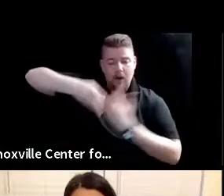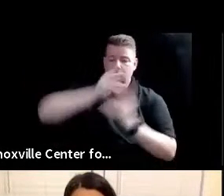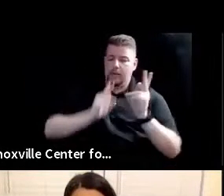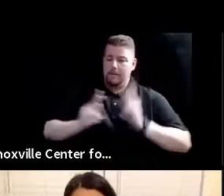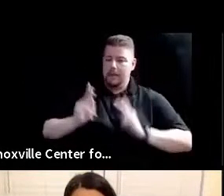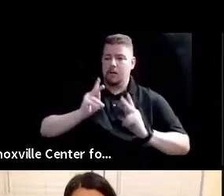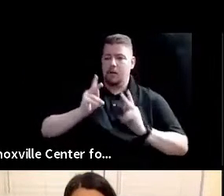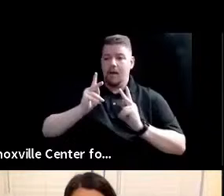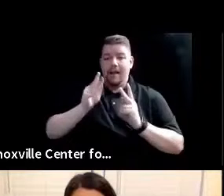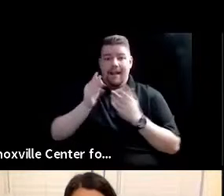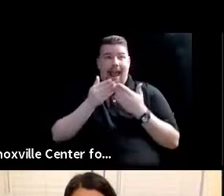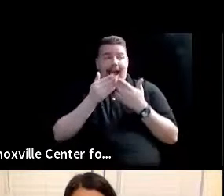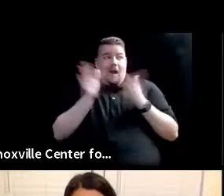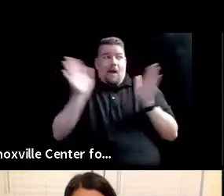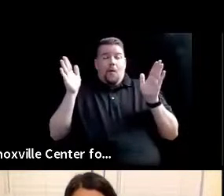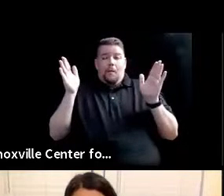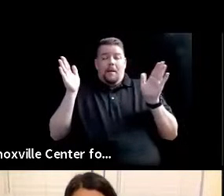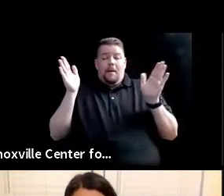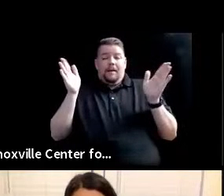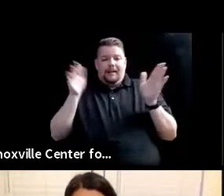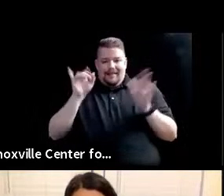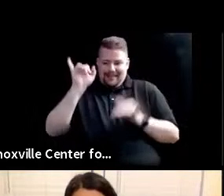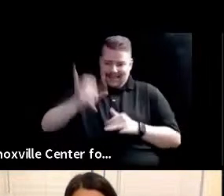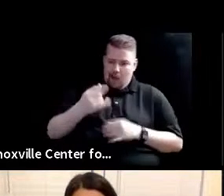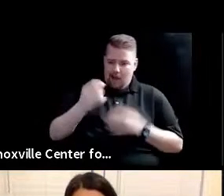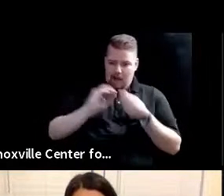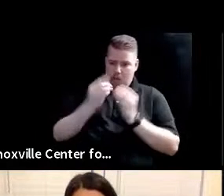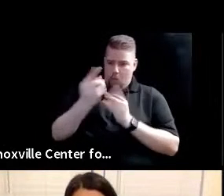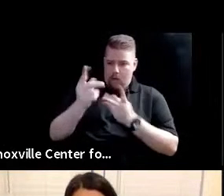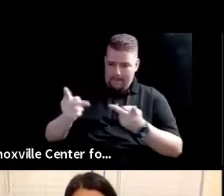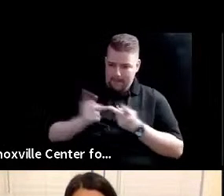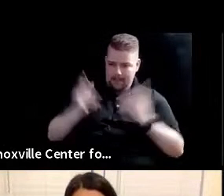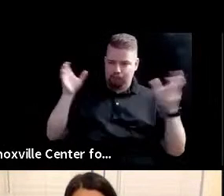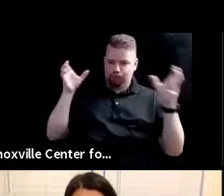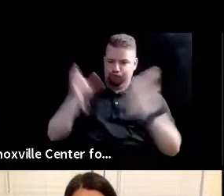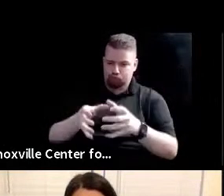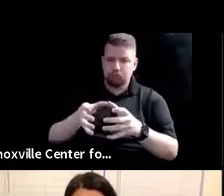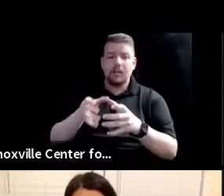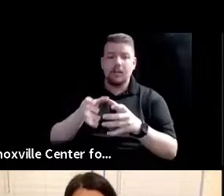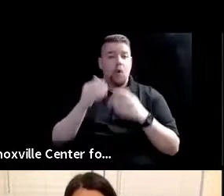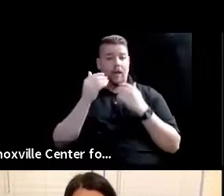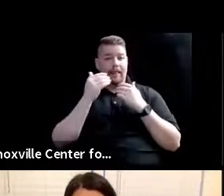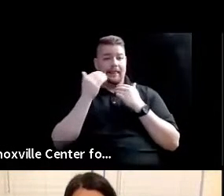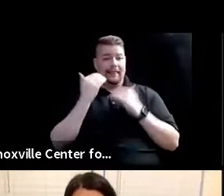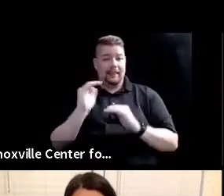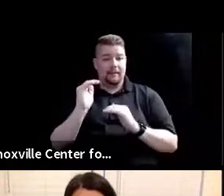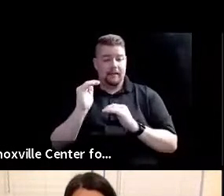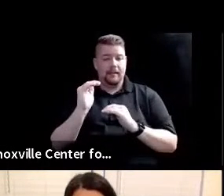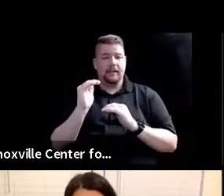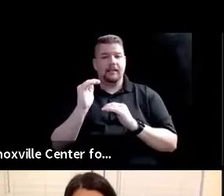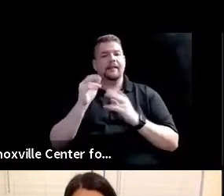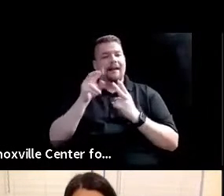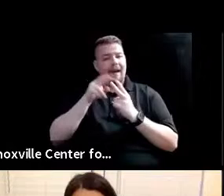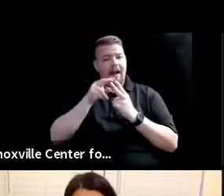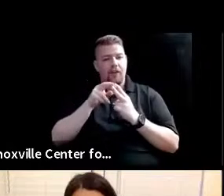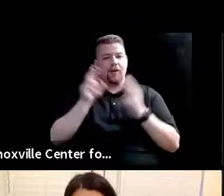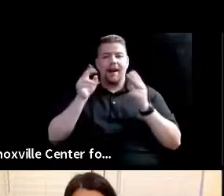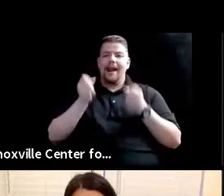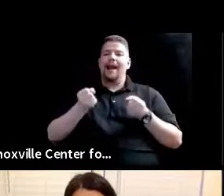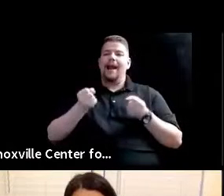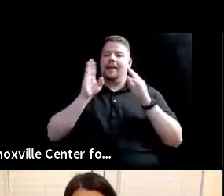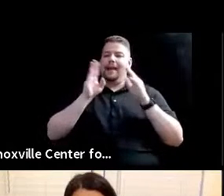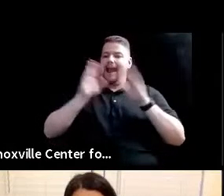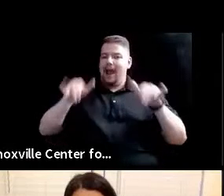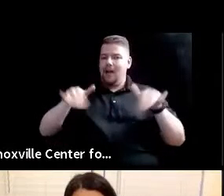is out in public, at least the number one place that we have. So some sort of limitations on either number of